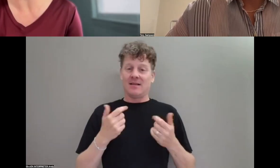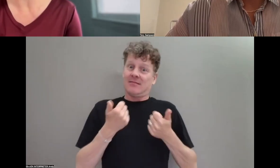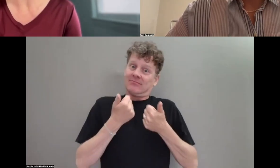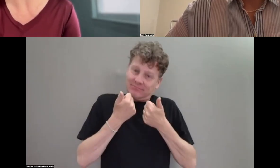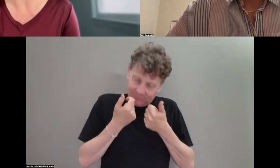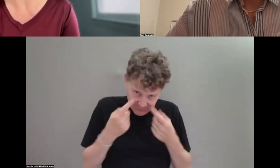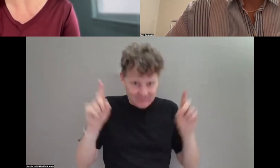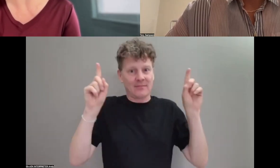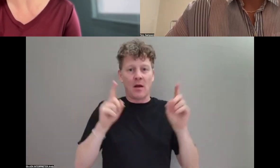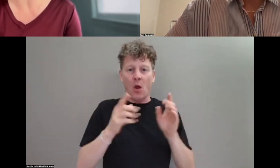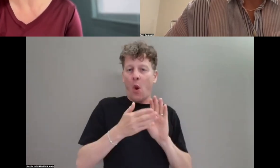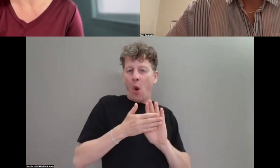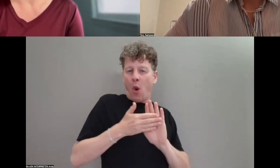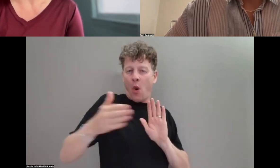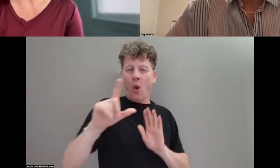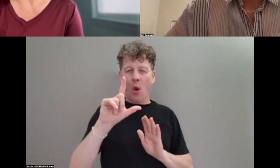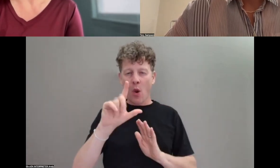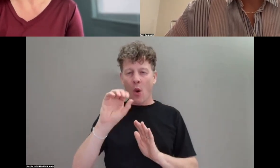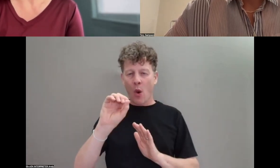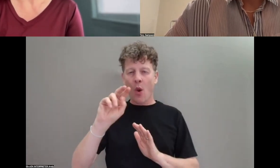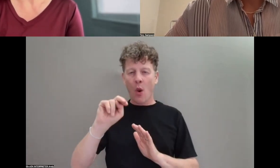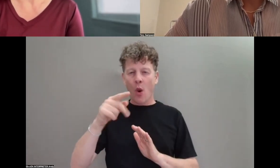longitudinal analyses.